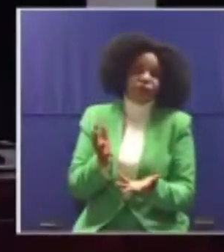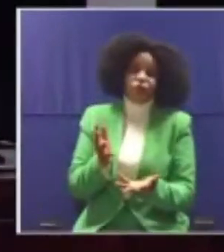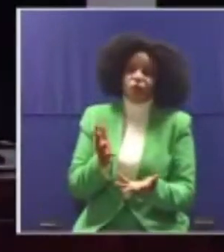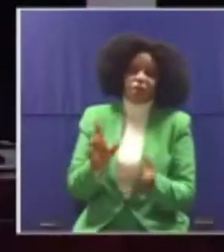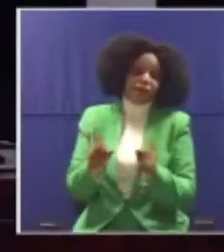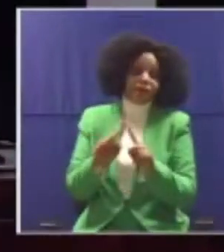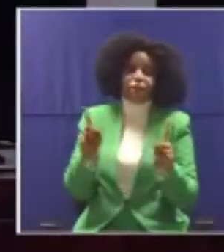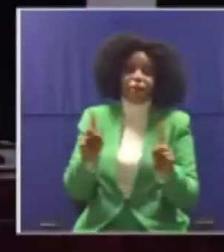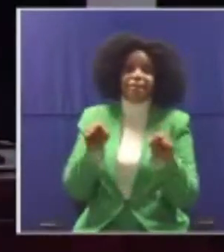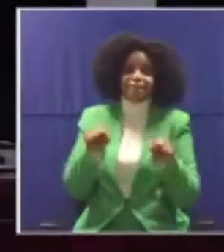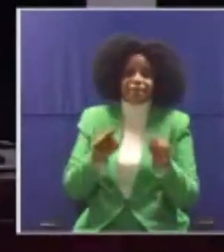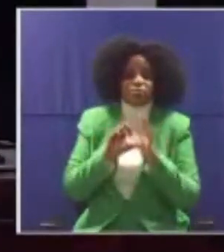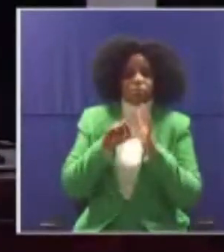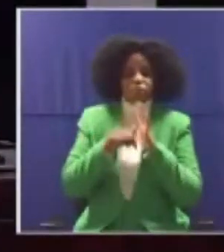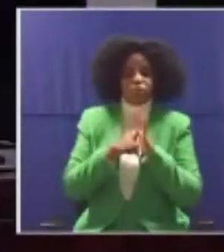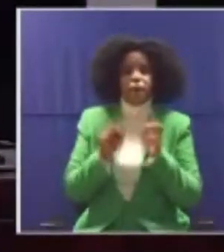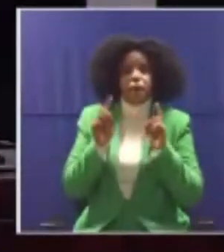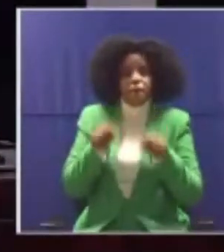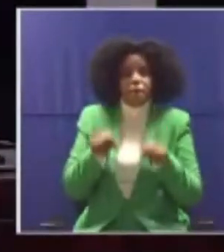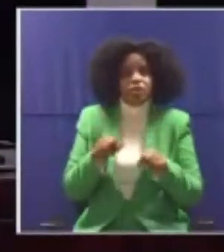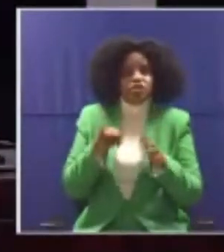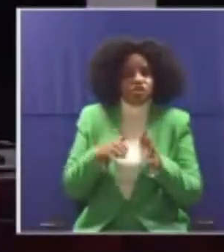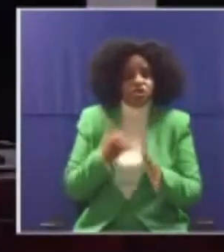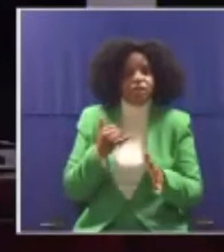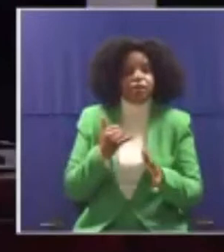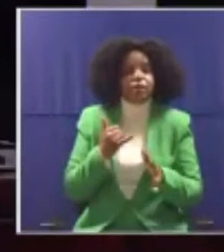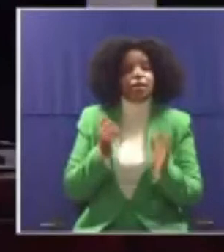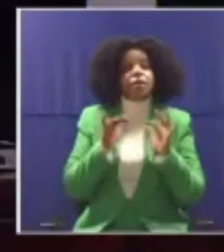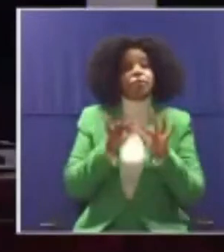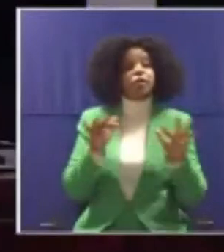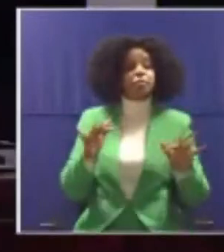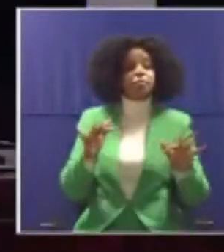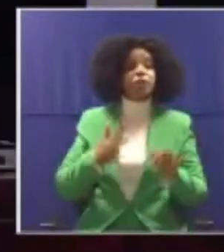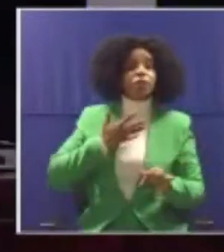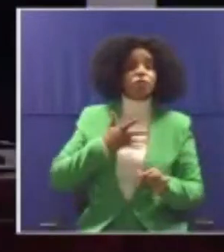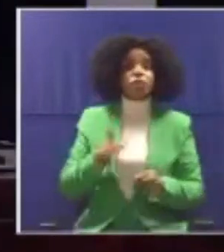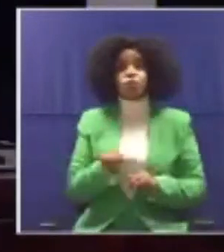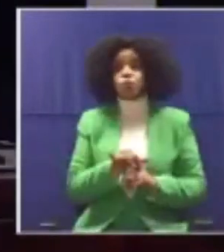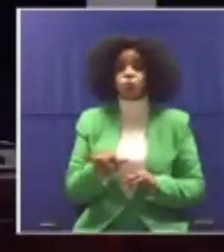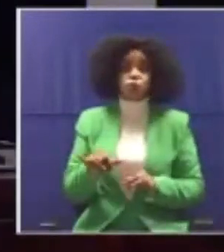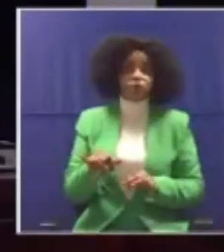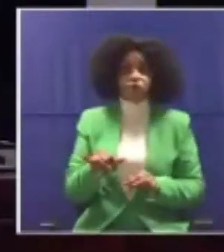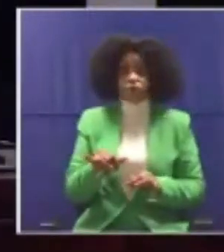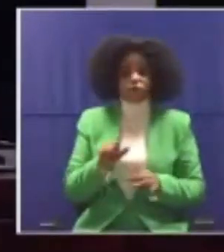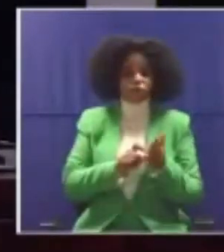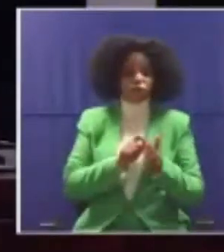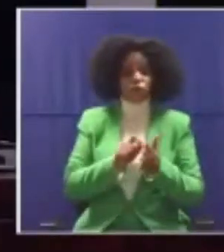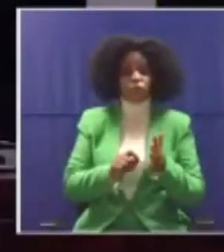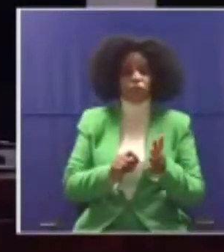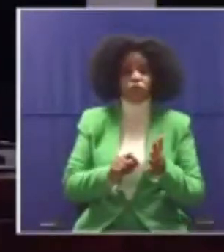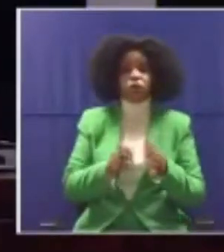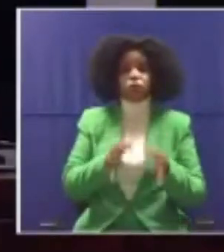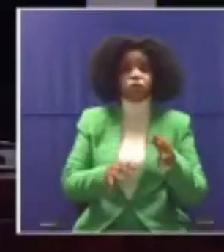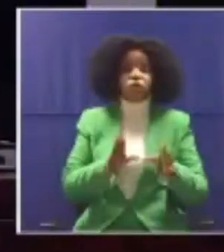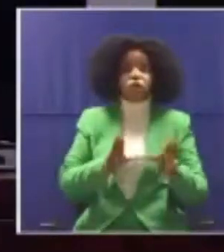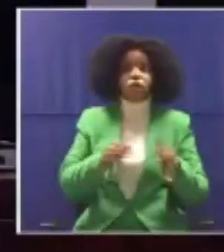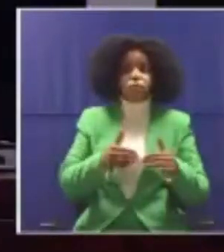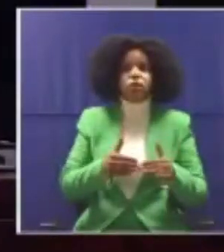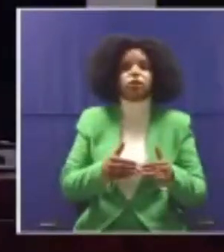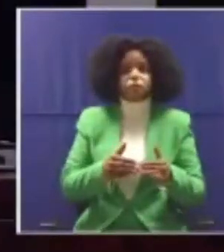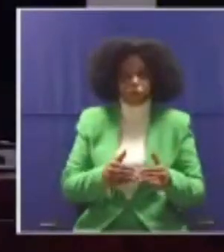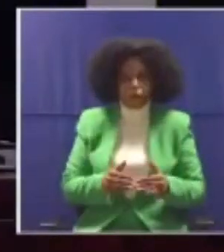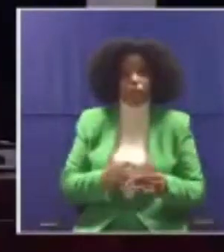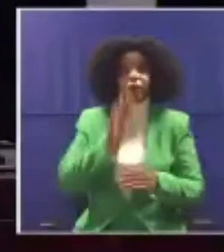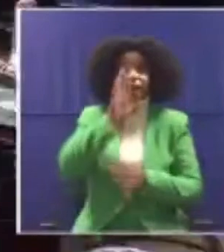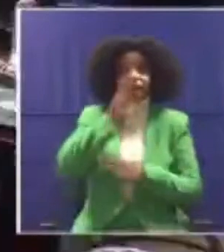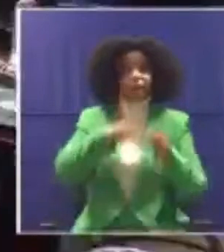the will of the people. That's all we are saying. But next year we are campaigning to win. Thank you, Honorable